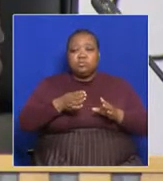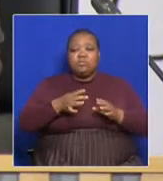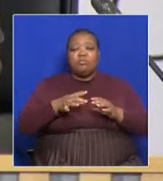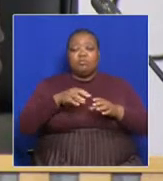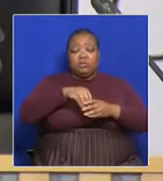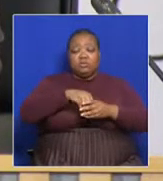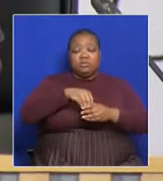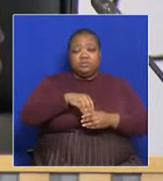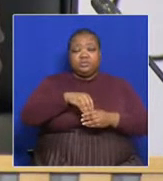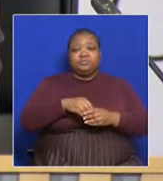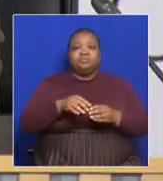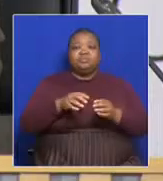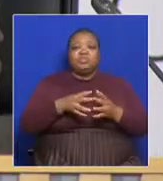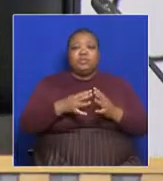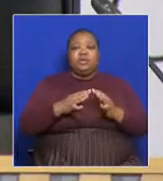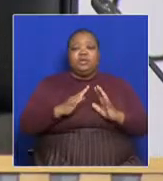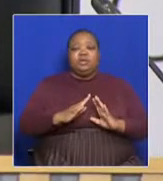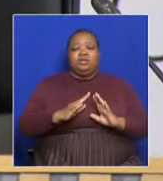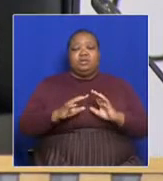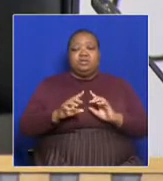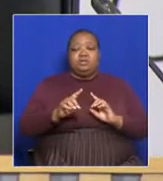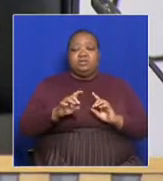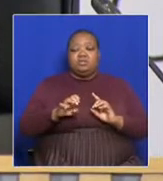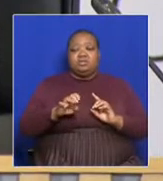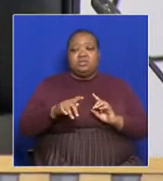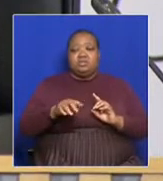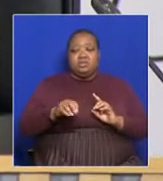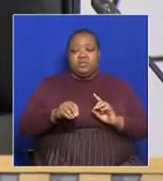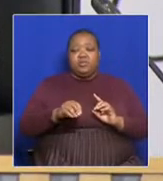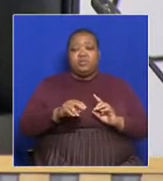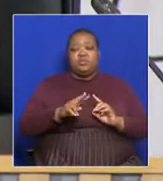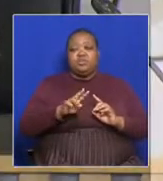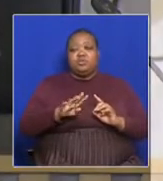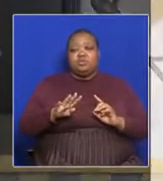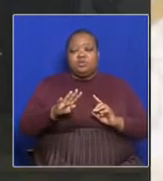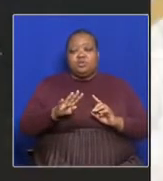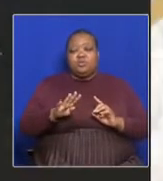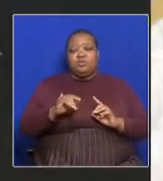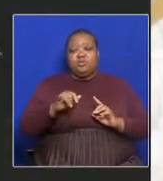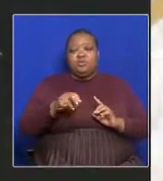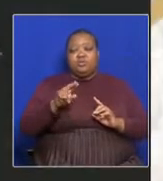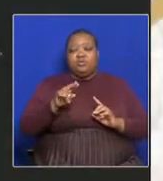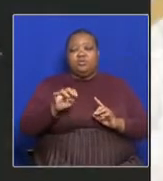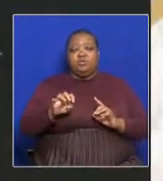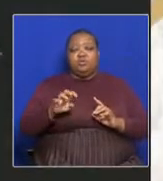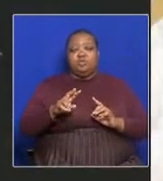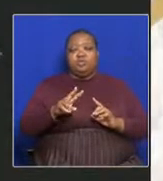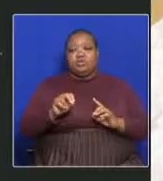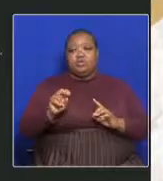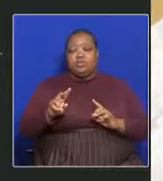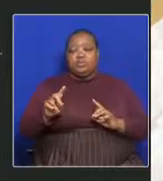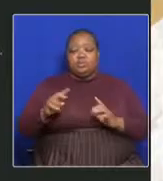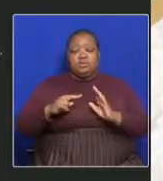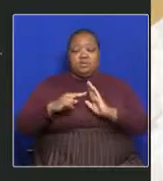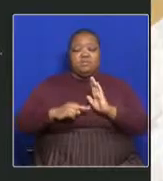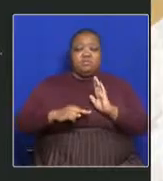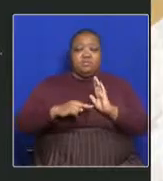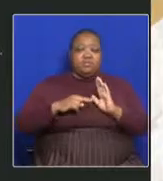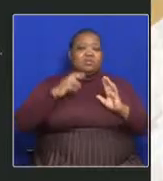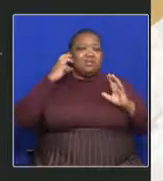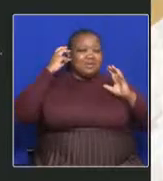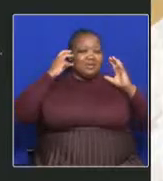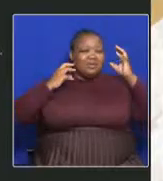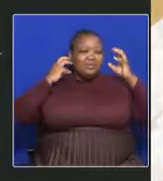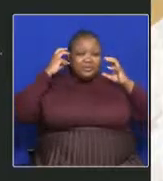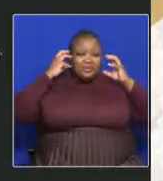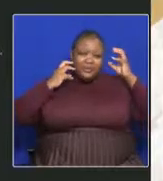of June 2021. See attached document, right? The way I read this, he was confused. He's talking, instead of 24th